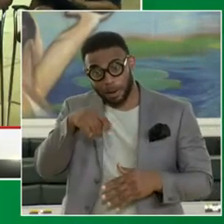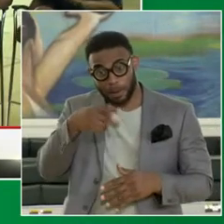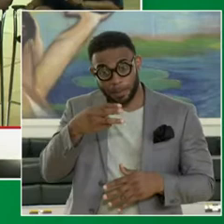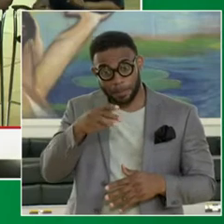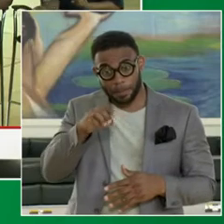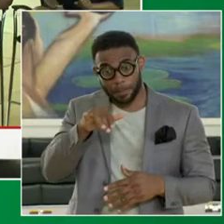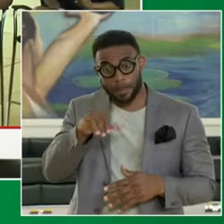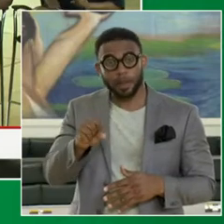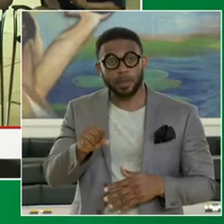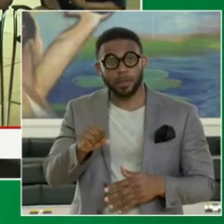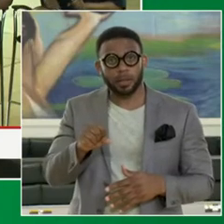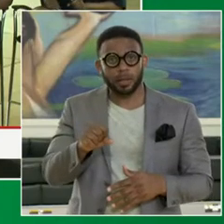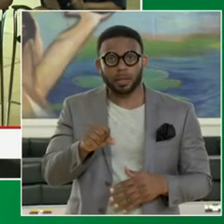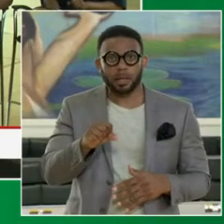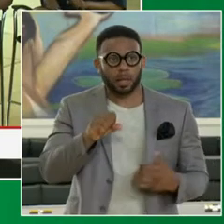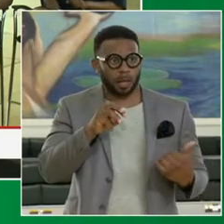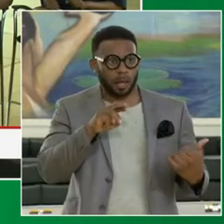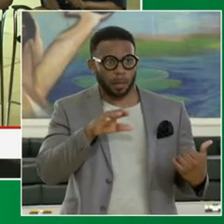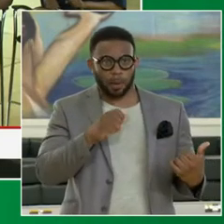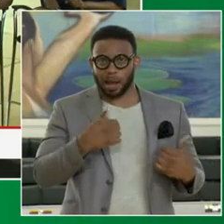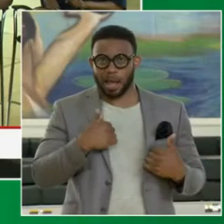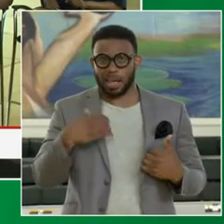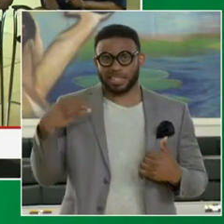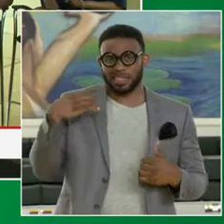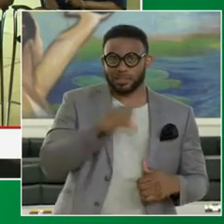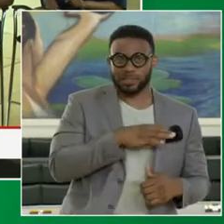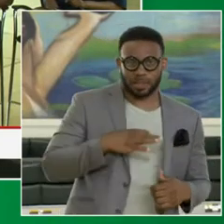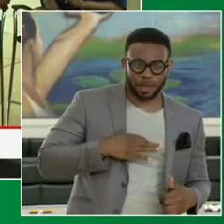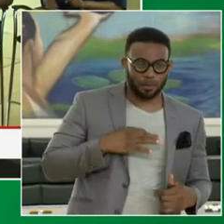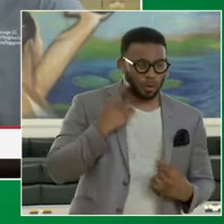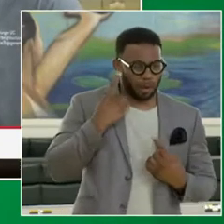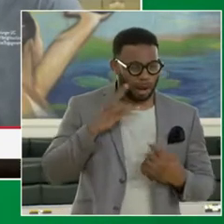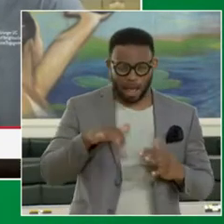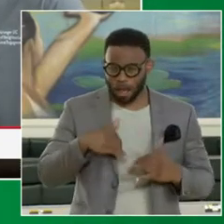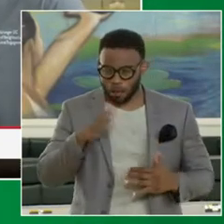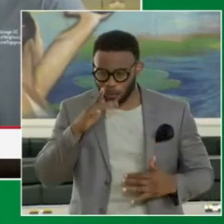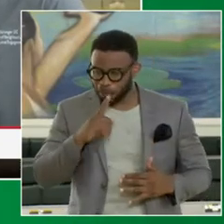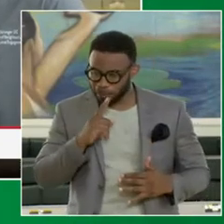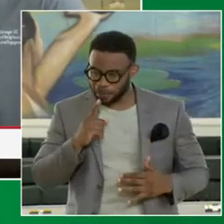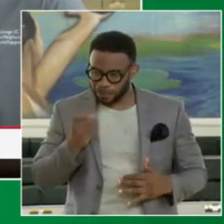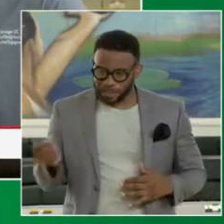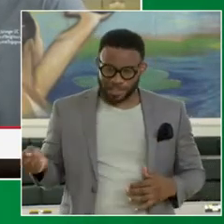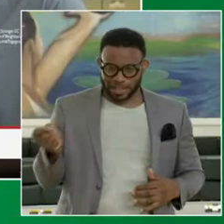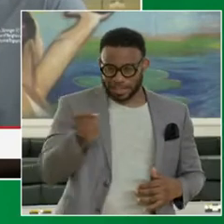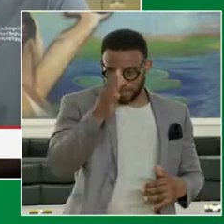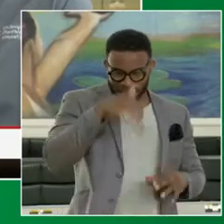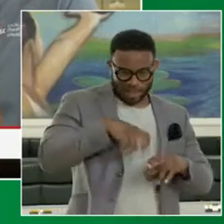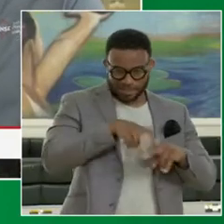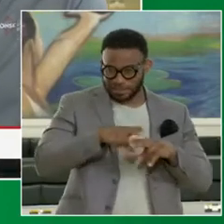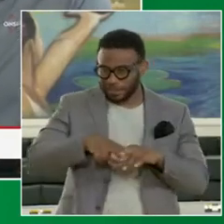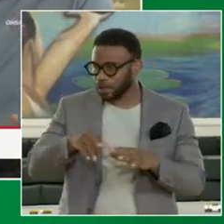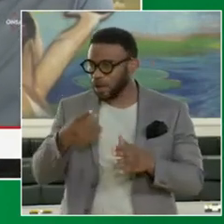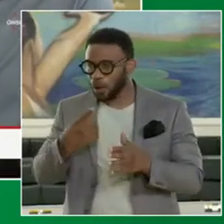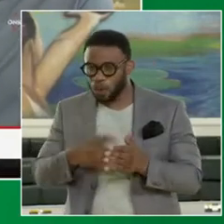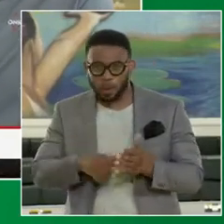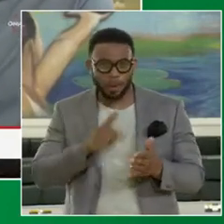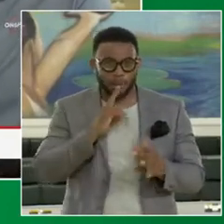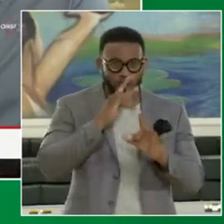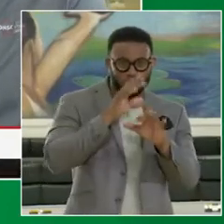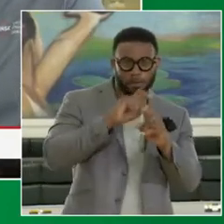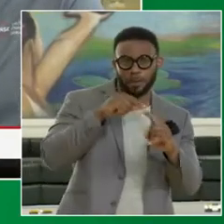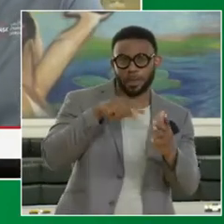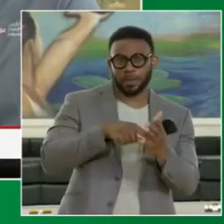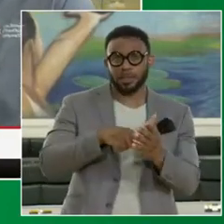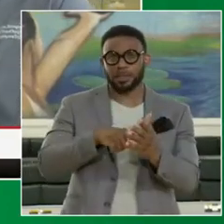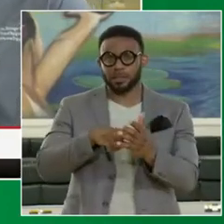Pathways, Marcus and our chief of staff was wondering how were we going to get these guys in these seats and what would be attractive about